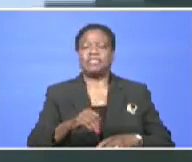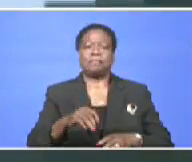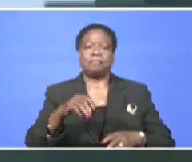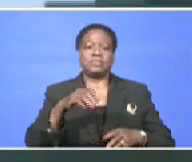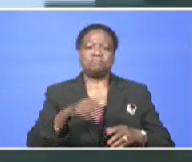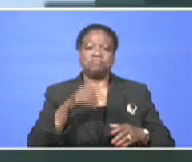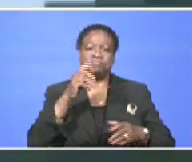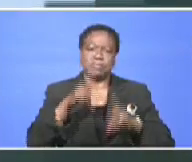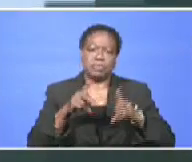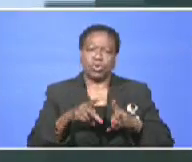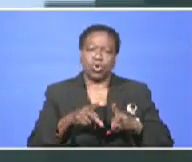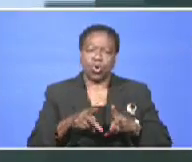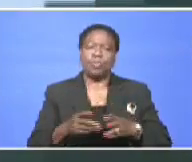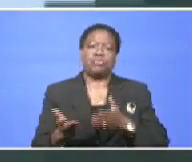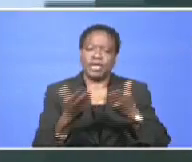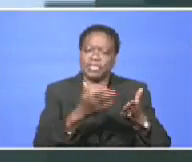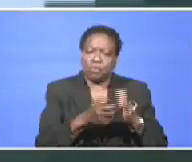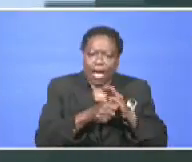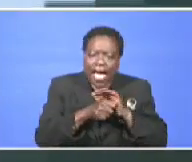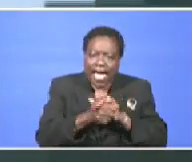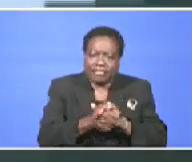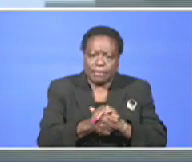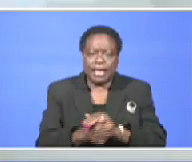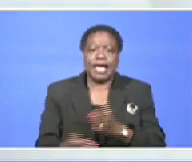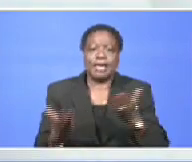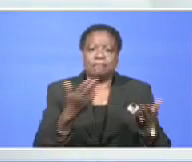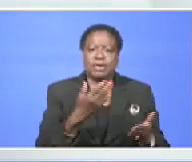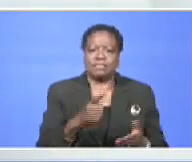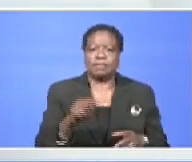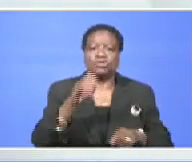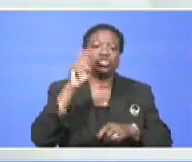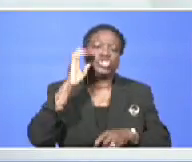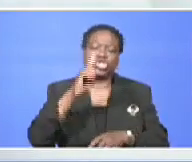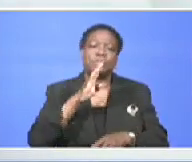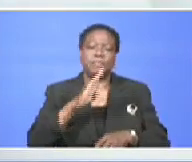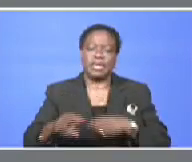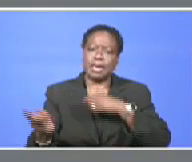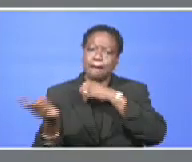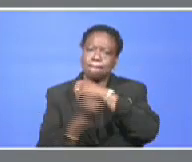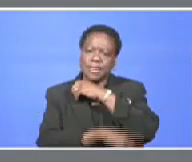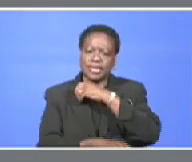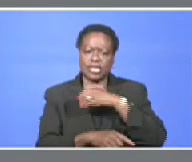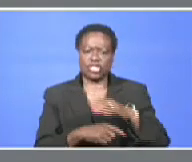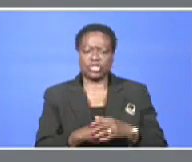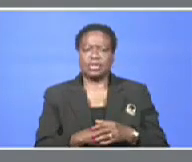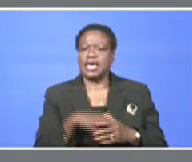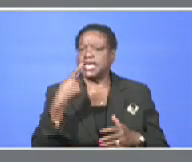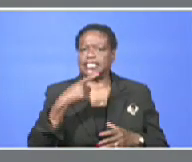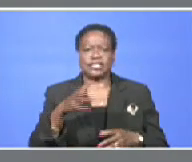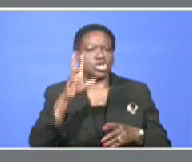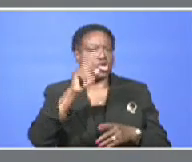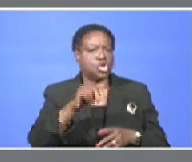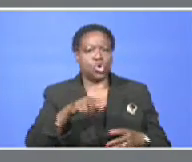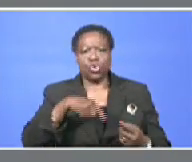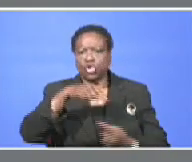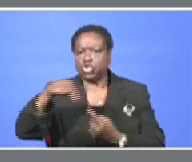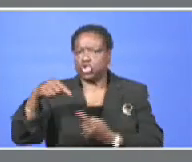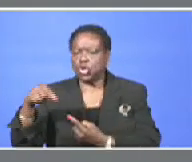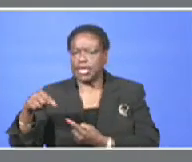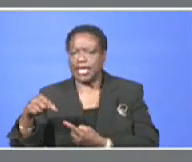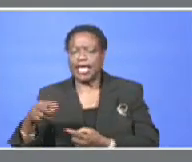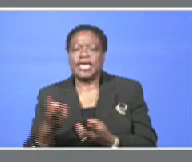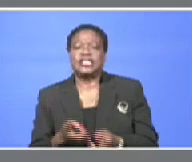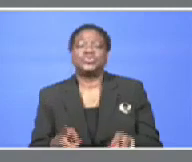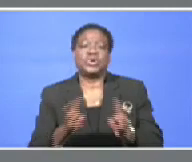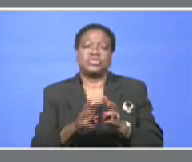in human trafficking. After the tragedy, the U.S. Embassy in Haiti tweeted, "No journey is worth risking lives," and stressed the voyages